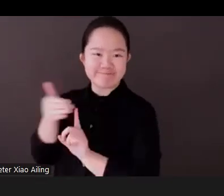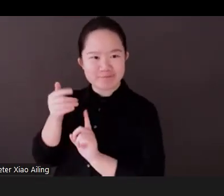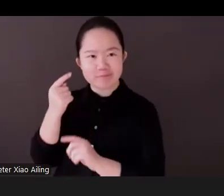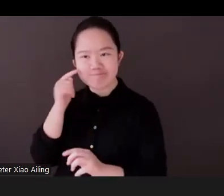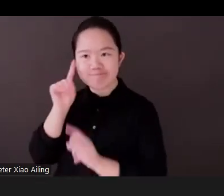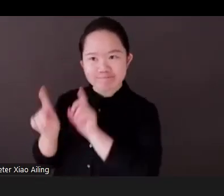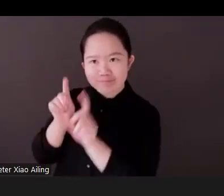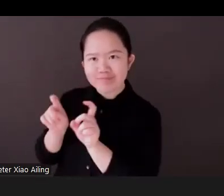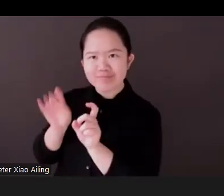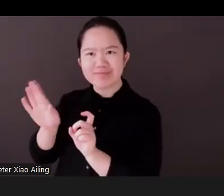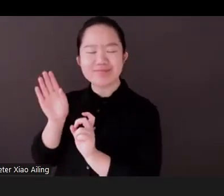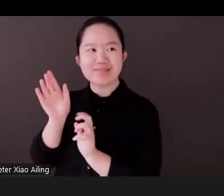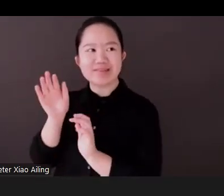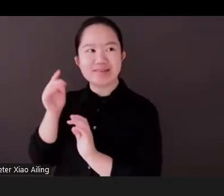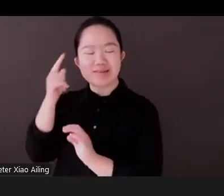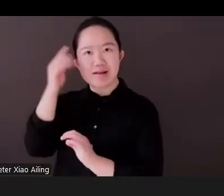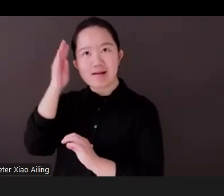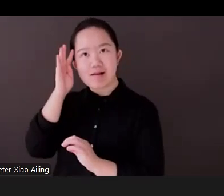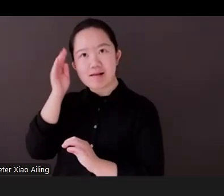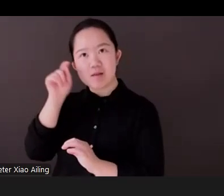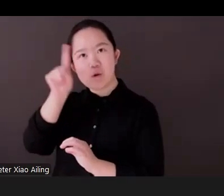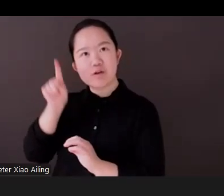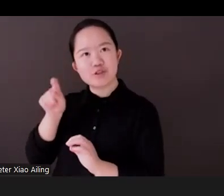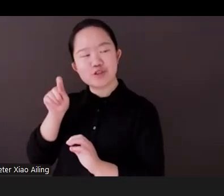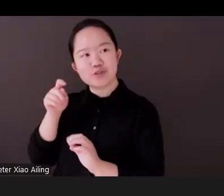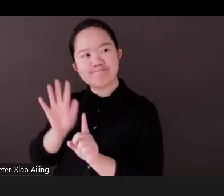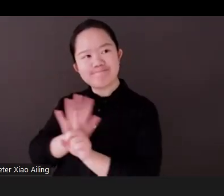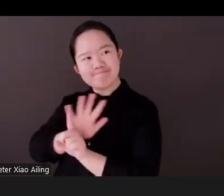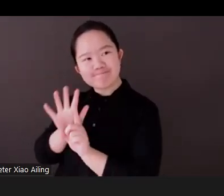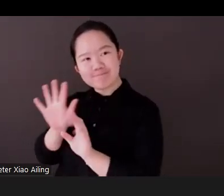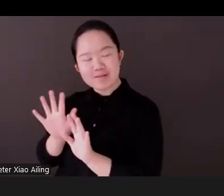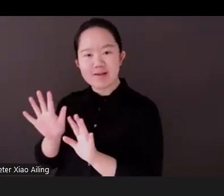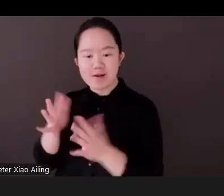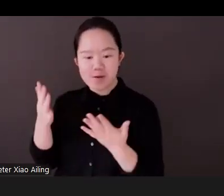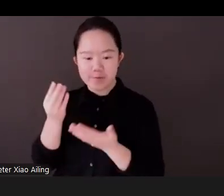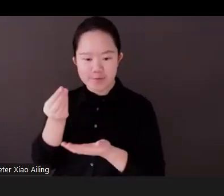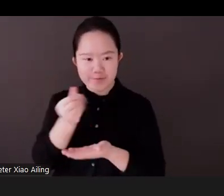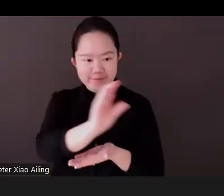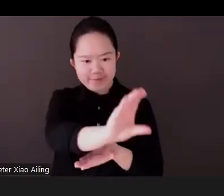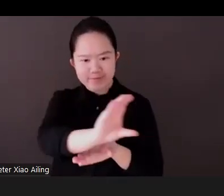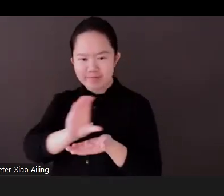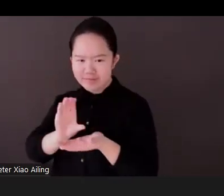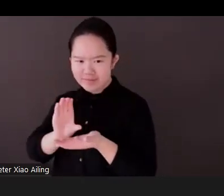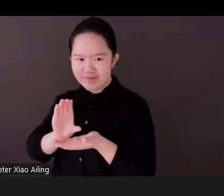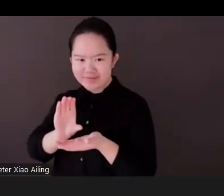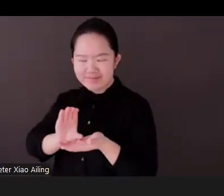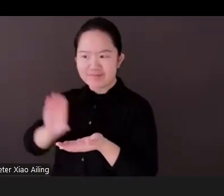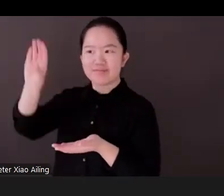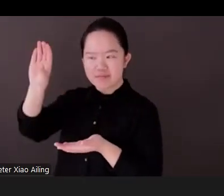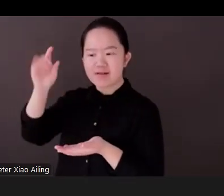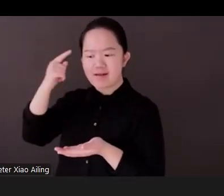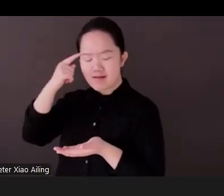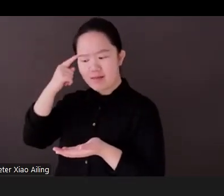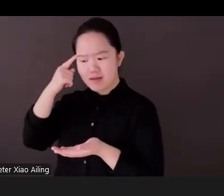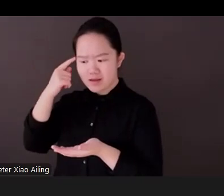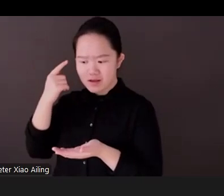support or something? I don't know if that was the idea of the question, but I'm just thinking it would be nice kind of if that money came back to the community somewhere or kind of support. I know